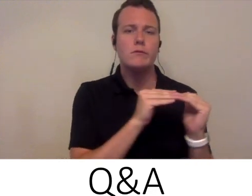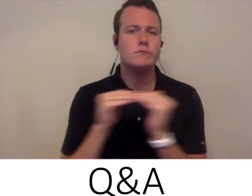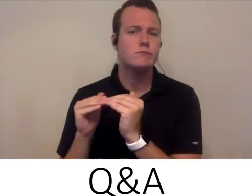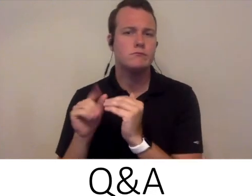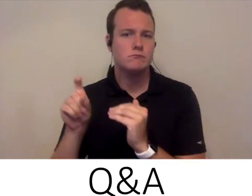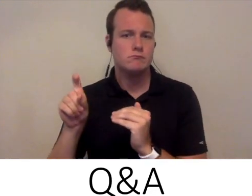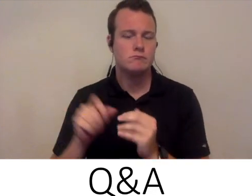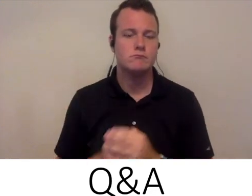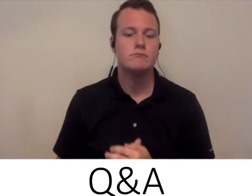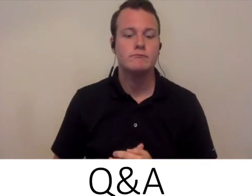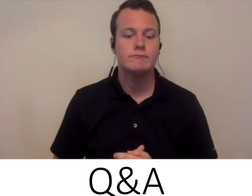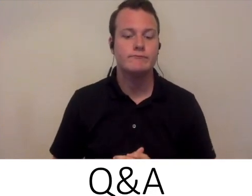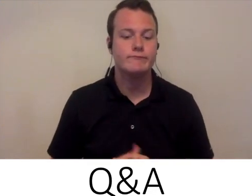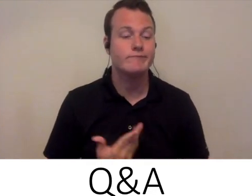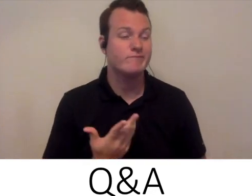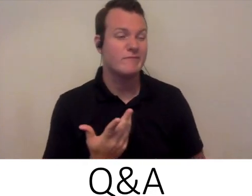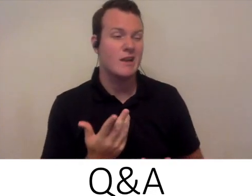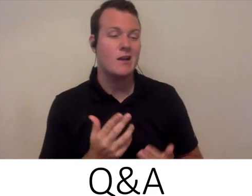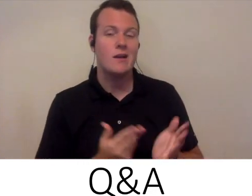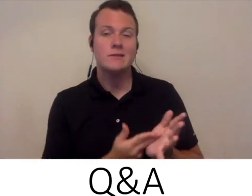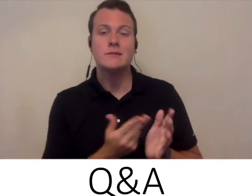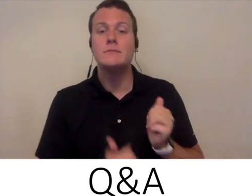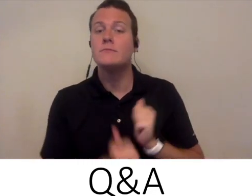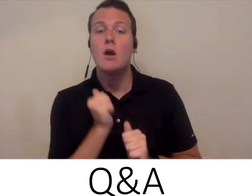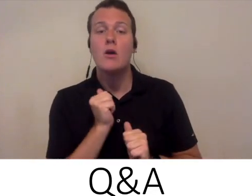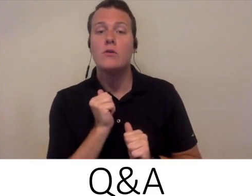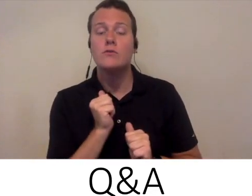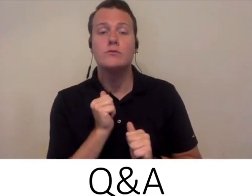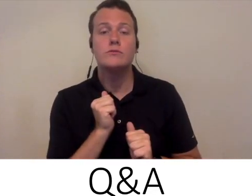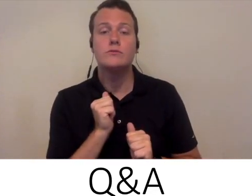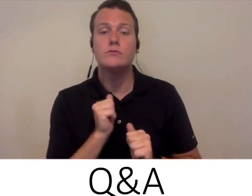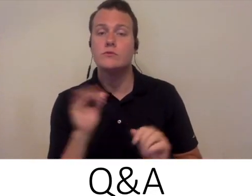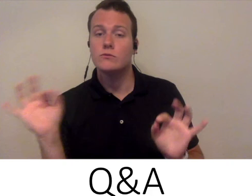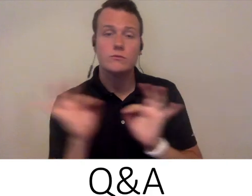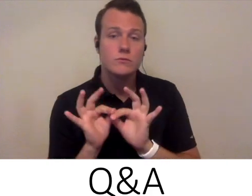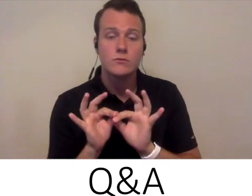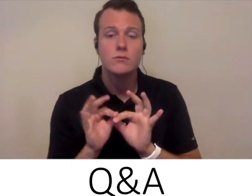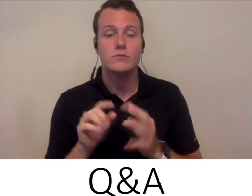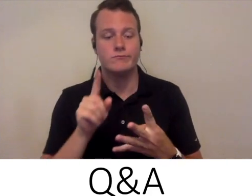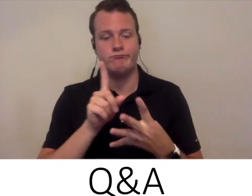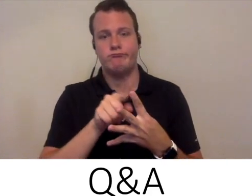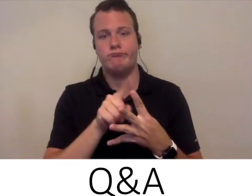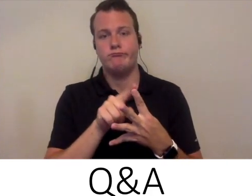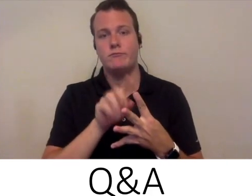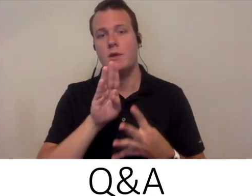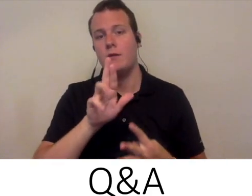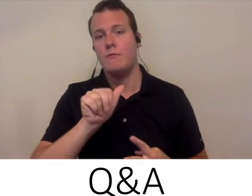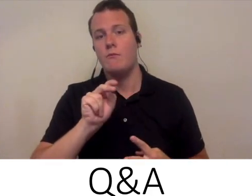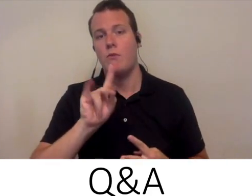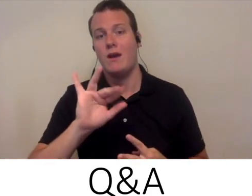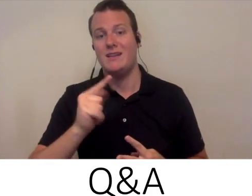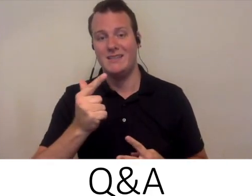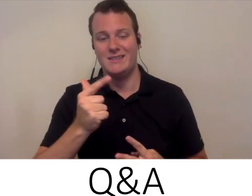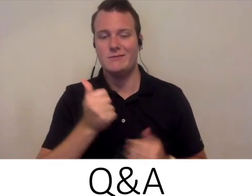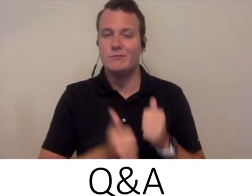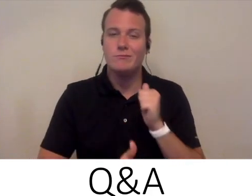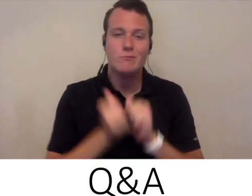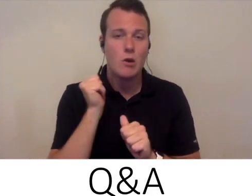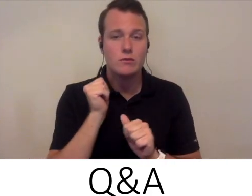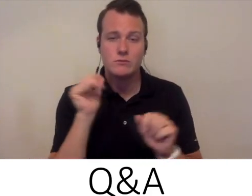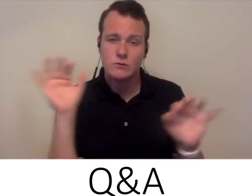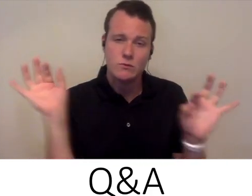Probably the most critical is just your branding. That is probably the most critical phase